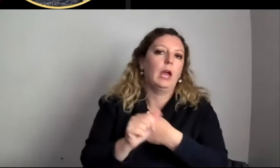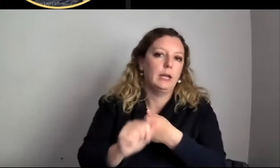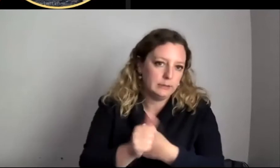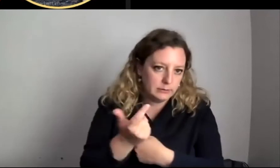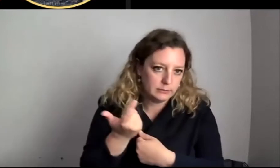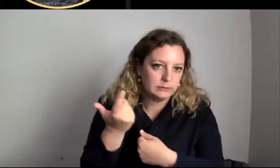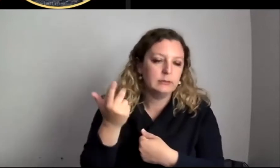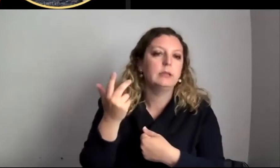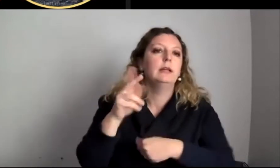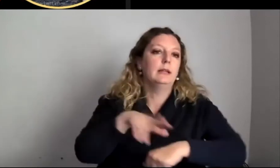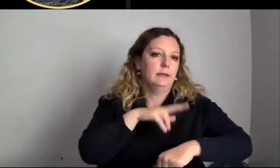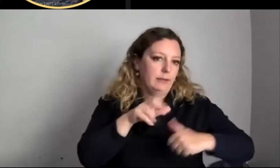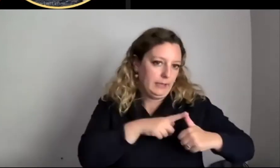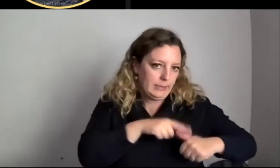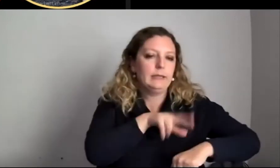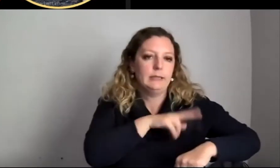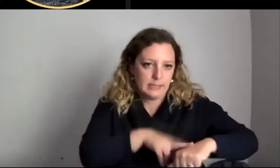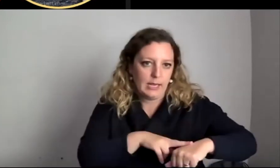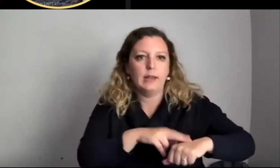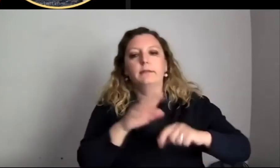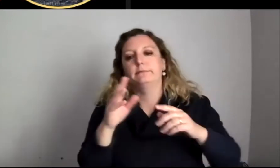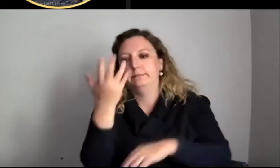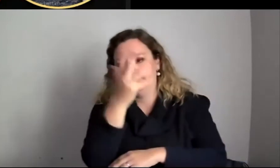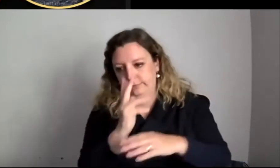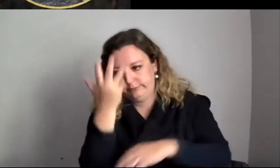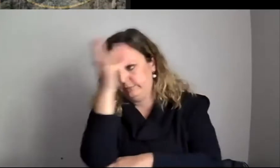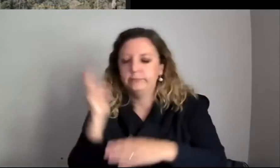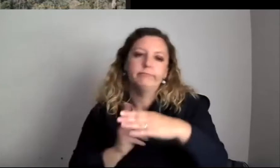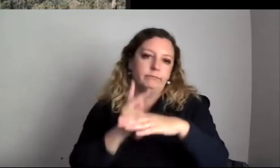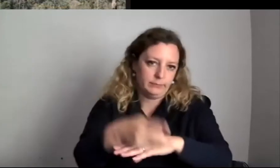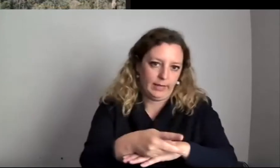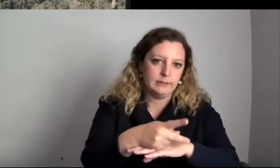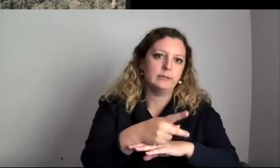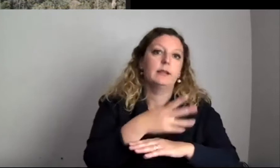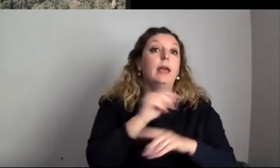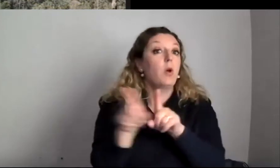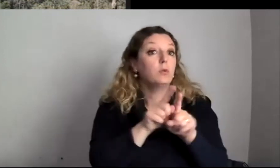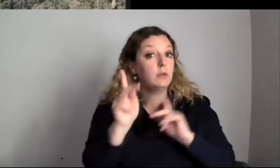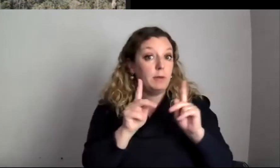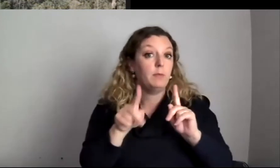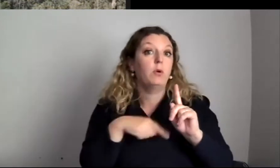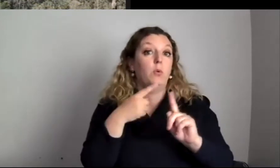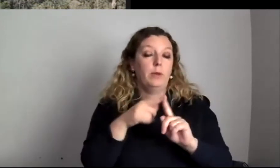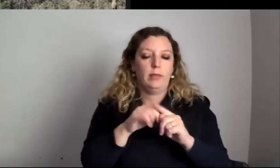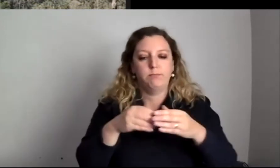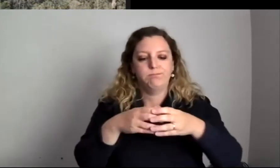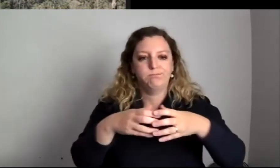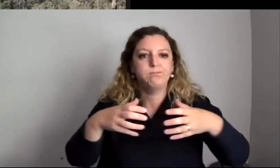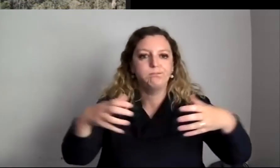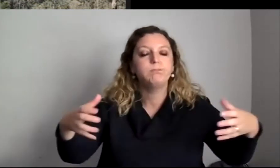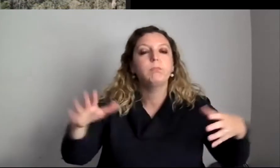endemic flora and fauna, and even the local human populations as this encroachment continues. In fact, there's a